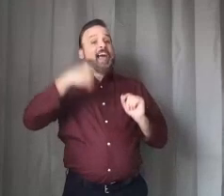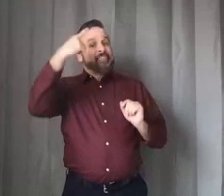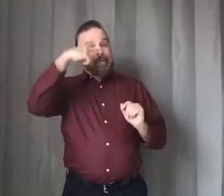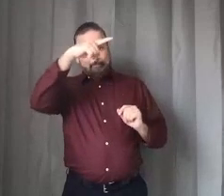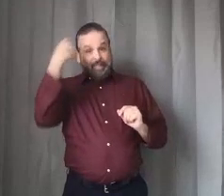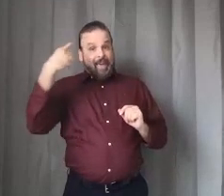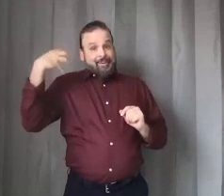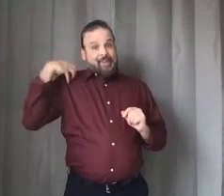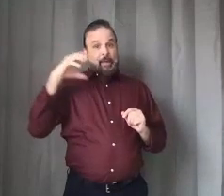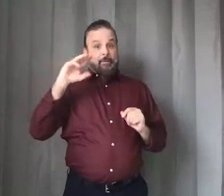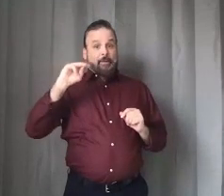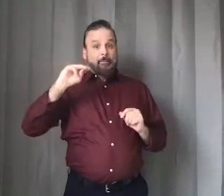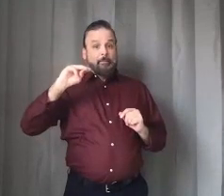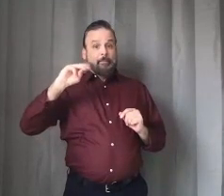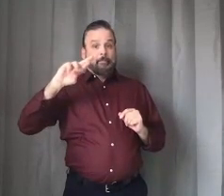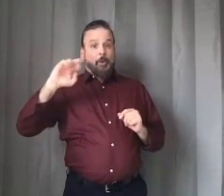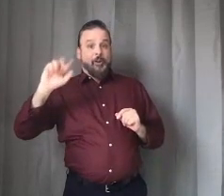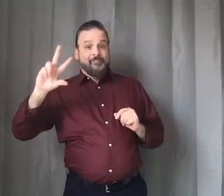then